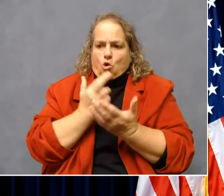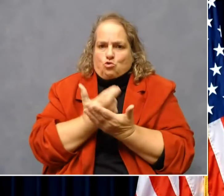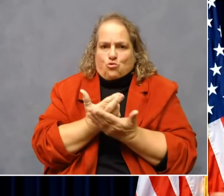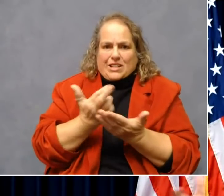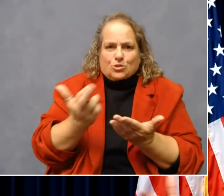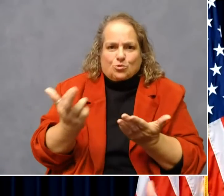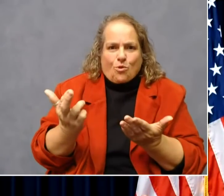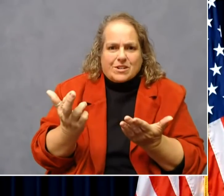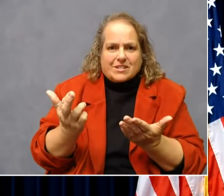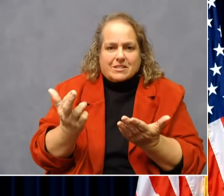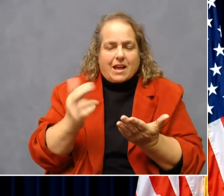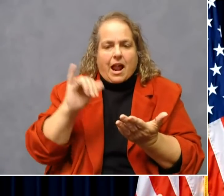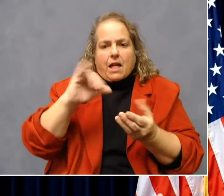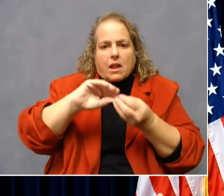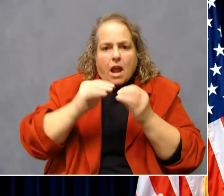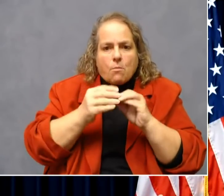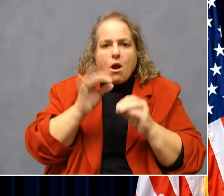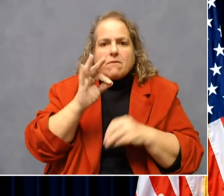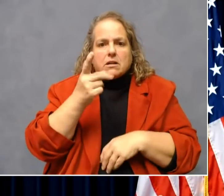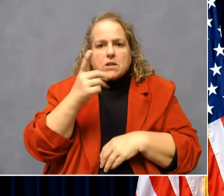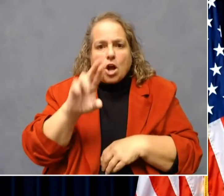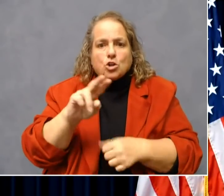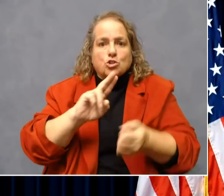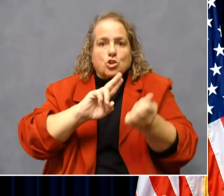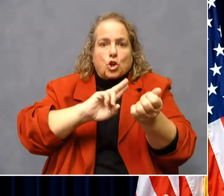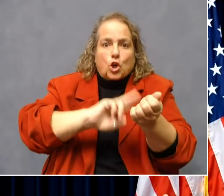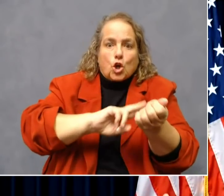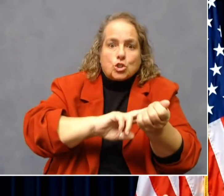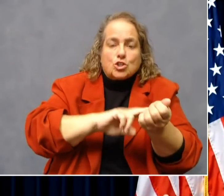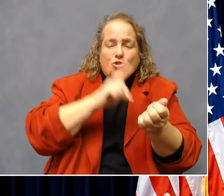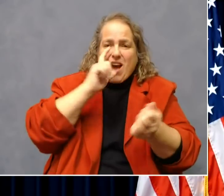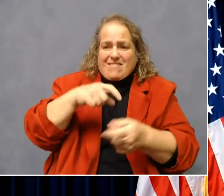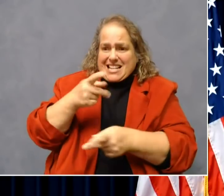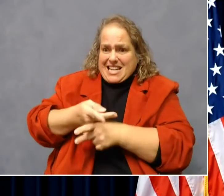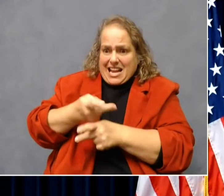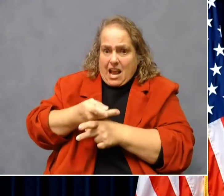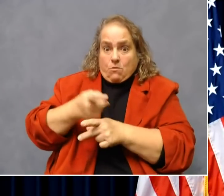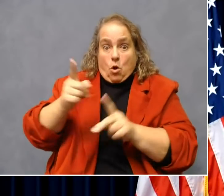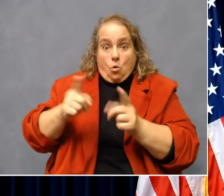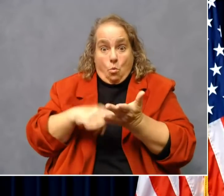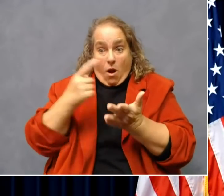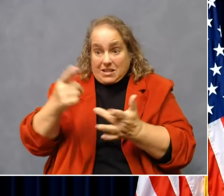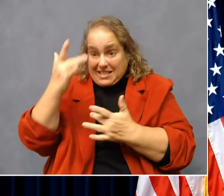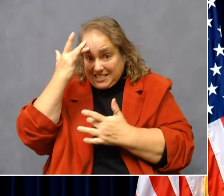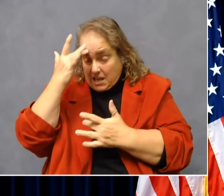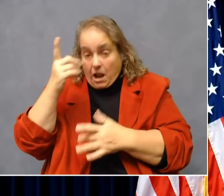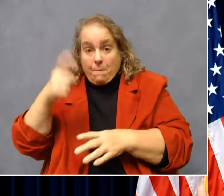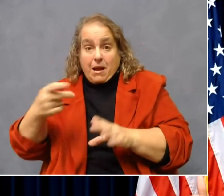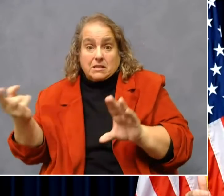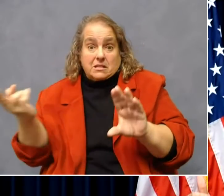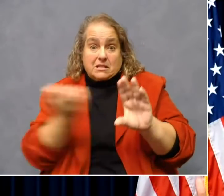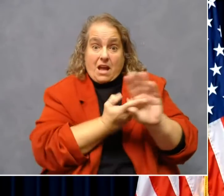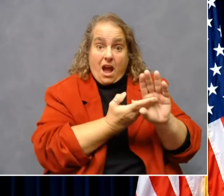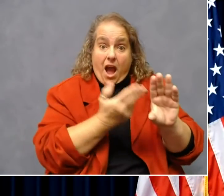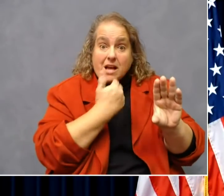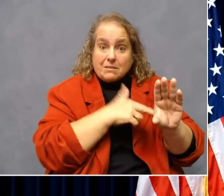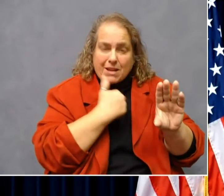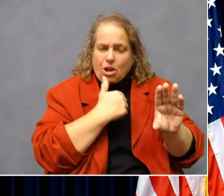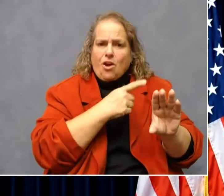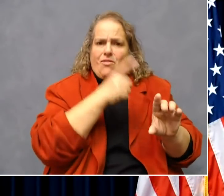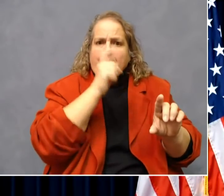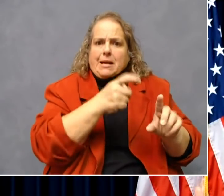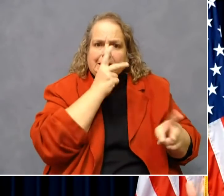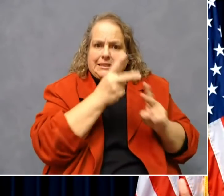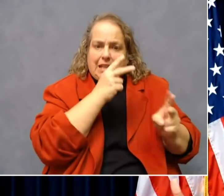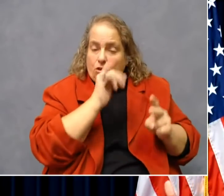and nurses that are available and how many patients they can see, if we can protect our long-term care